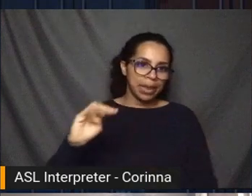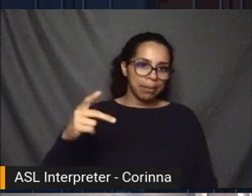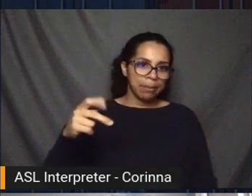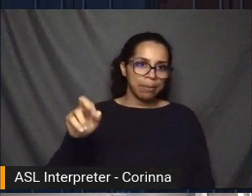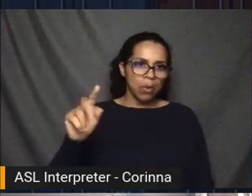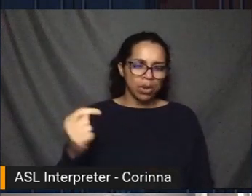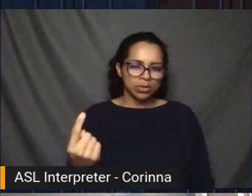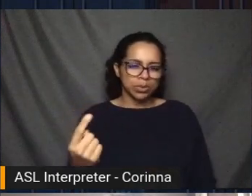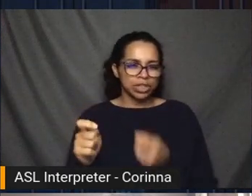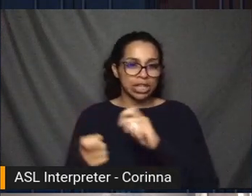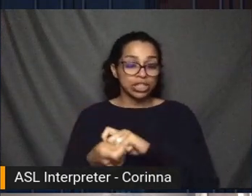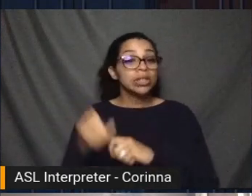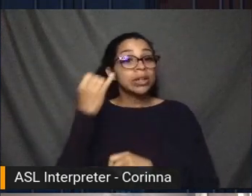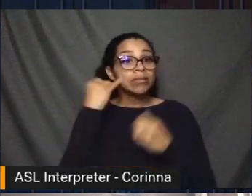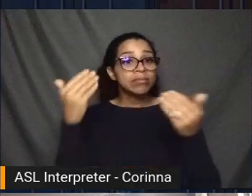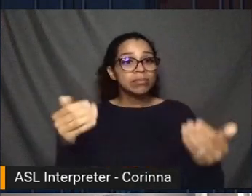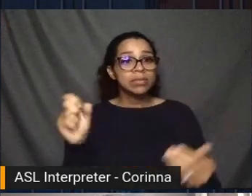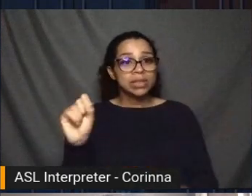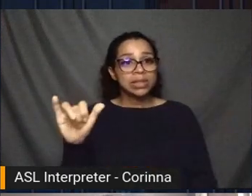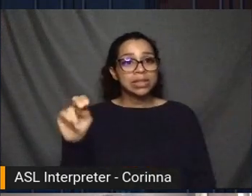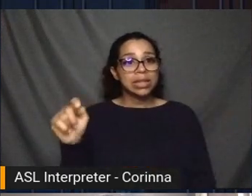again,